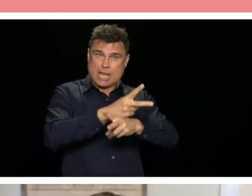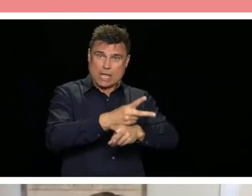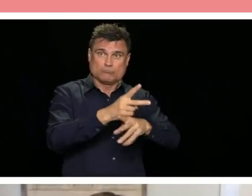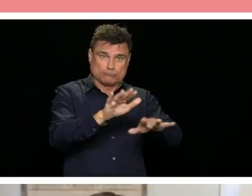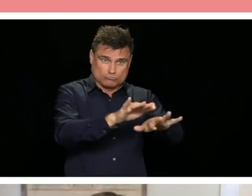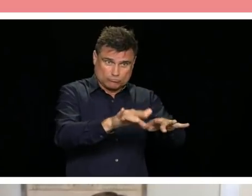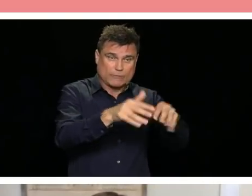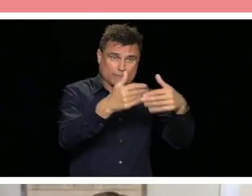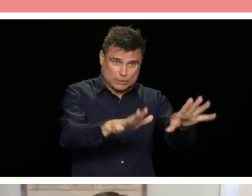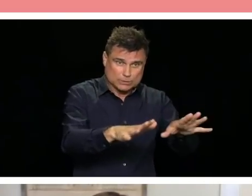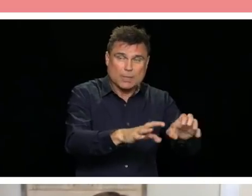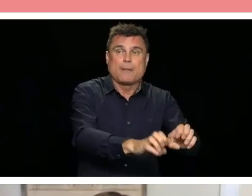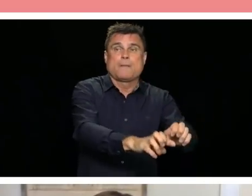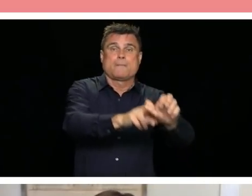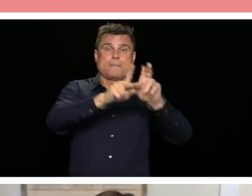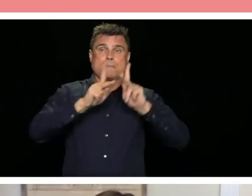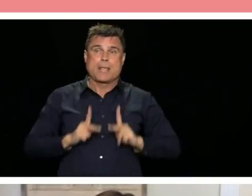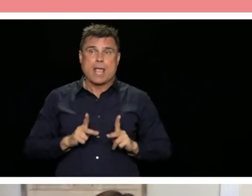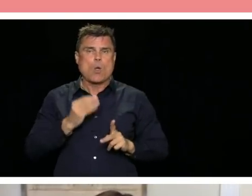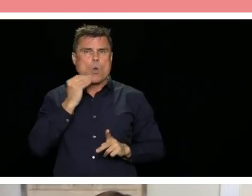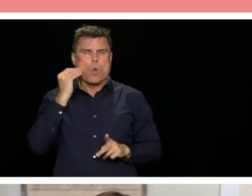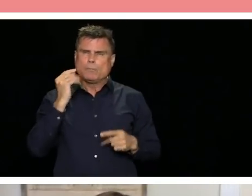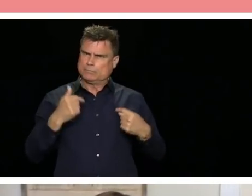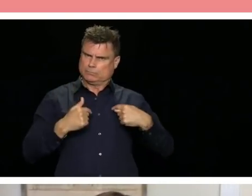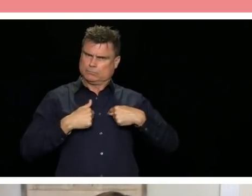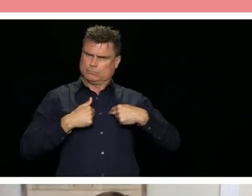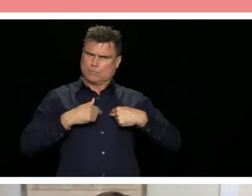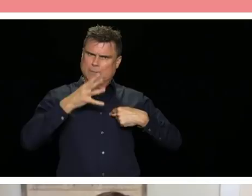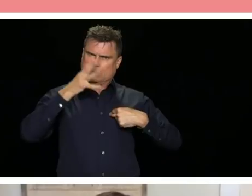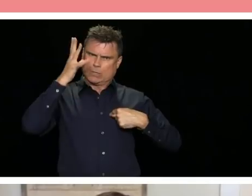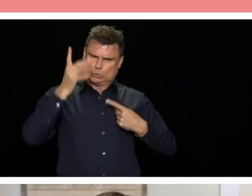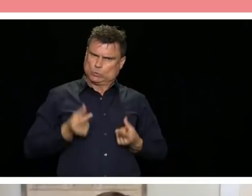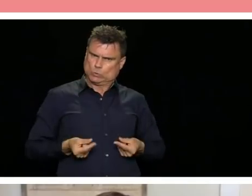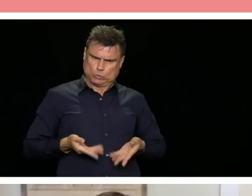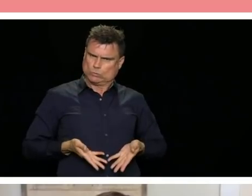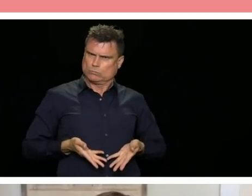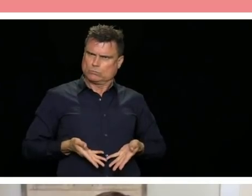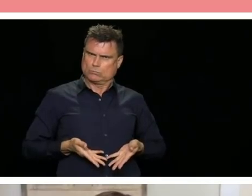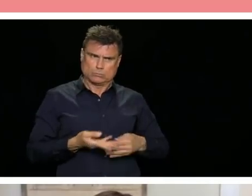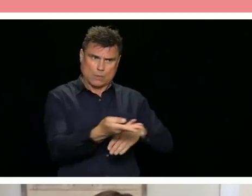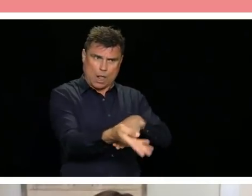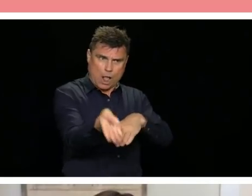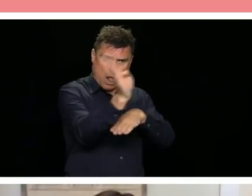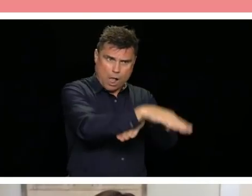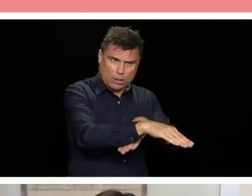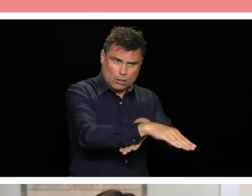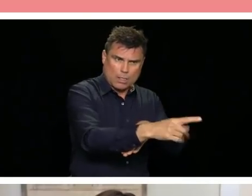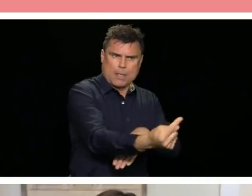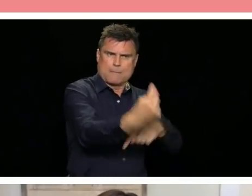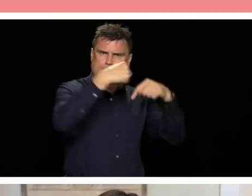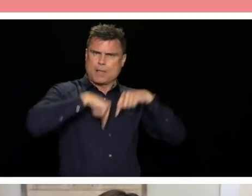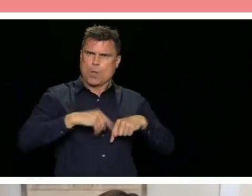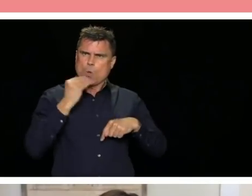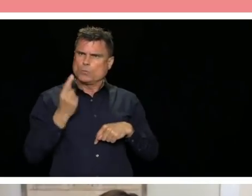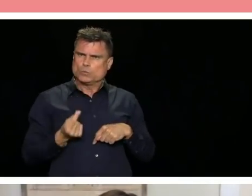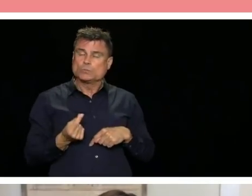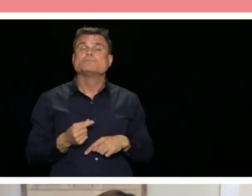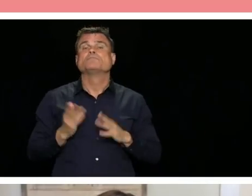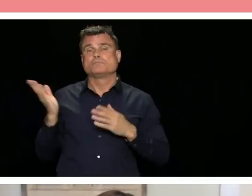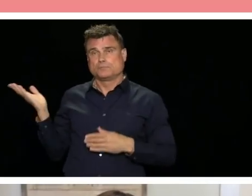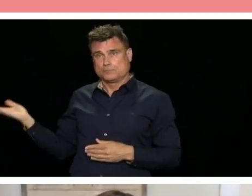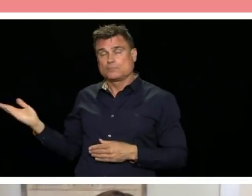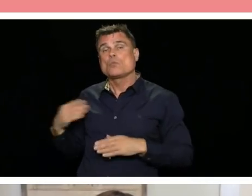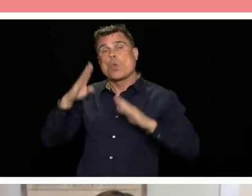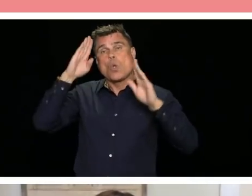have been practicing for the last 12 weeks. And then when they come back from daycare, they should be practicing good hand